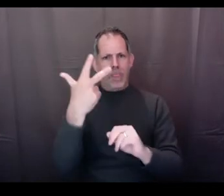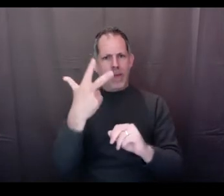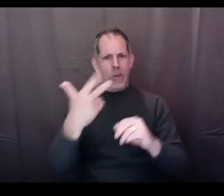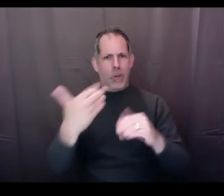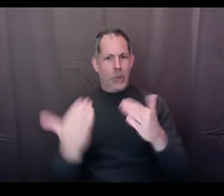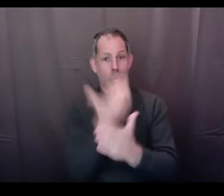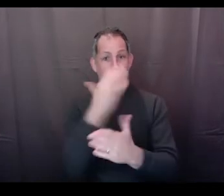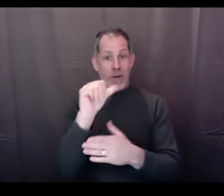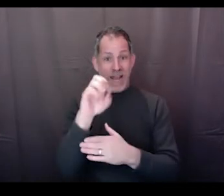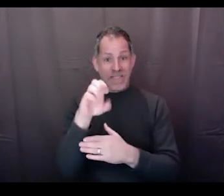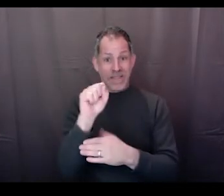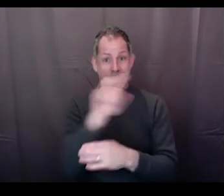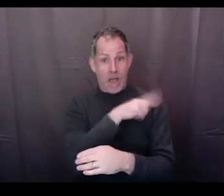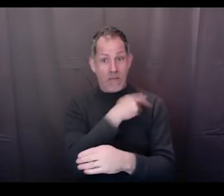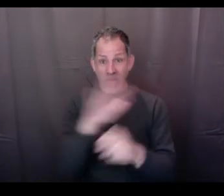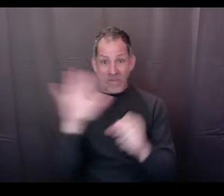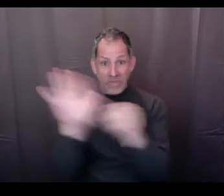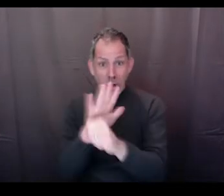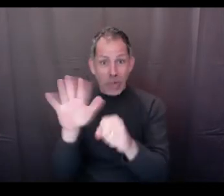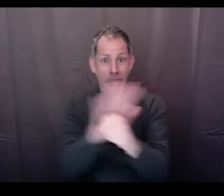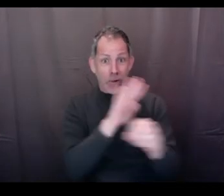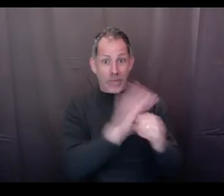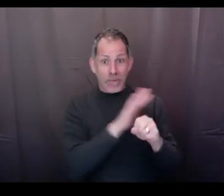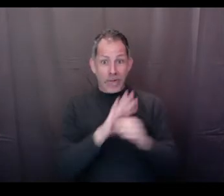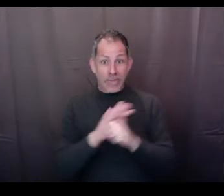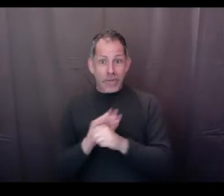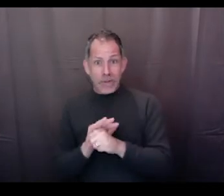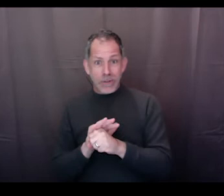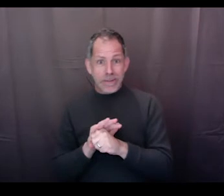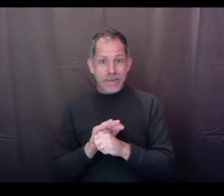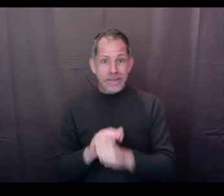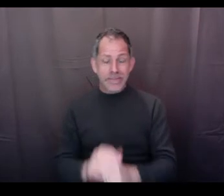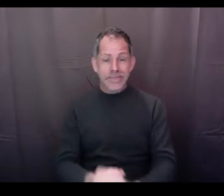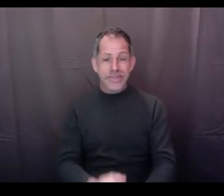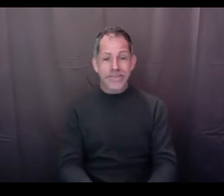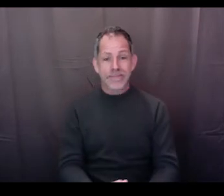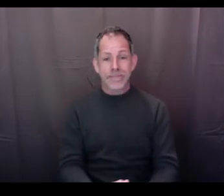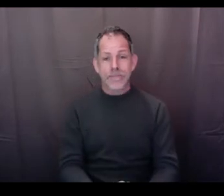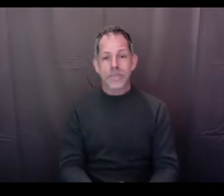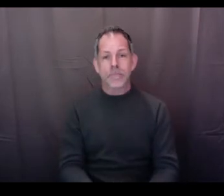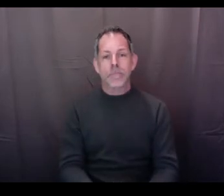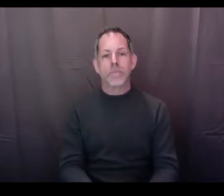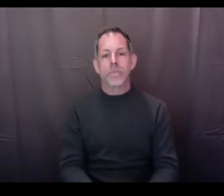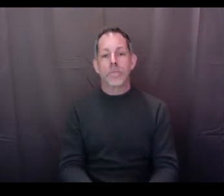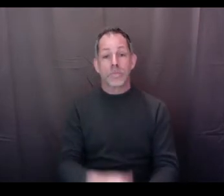that exponential growth where things were going up and the hospitals were getting full.